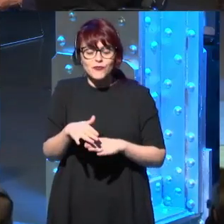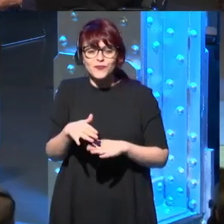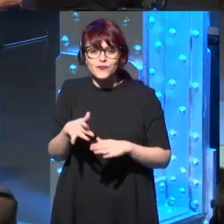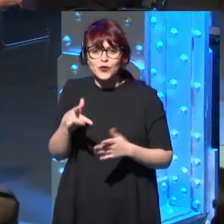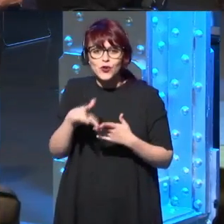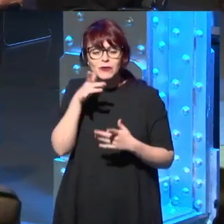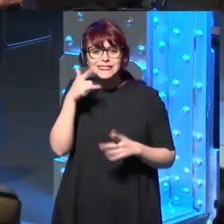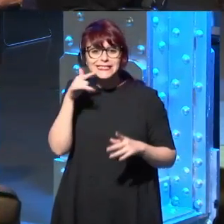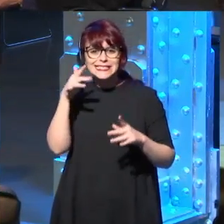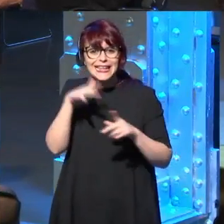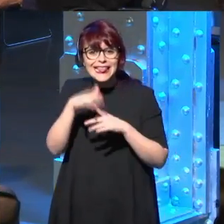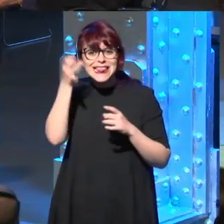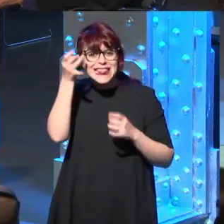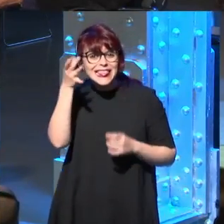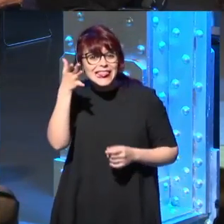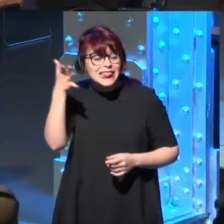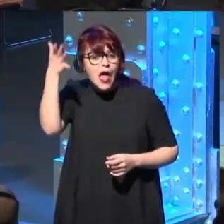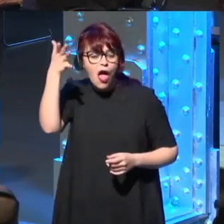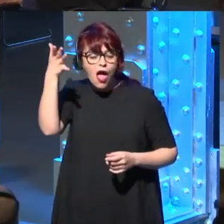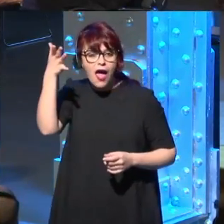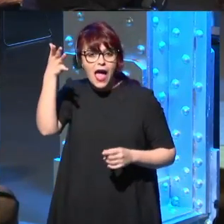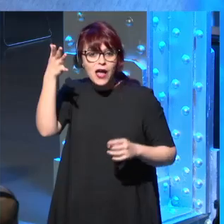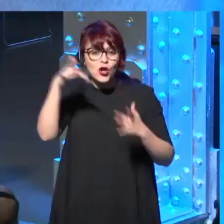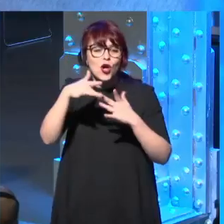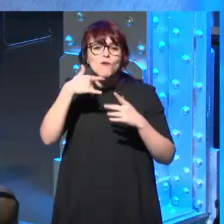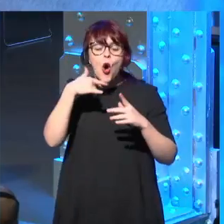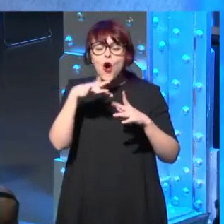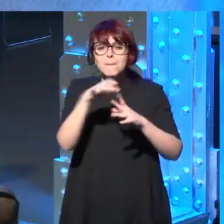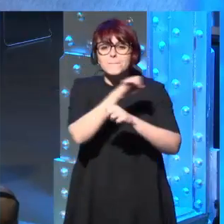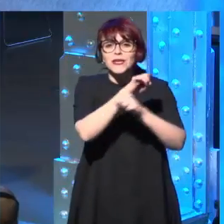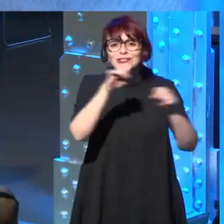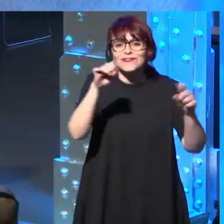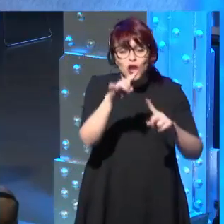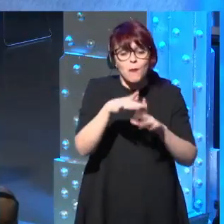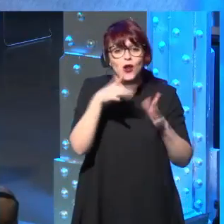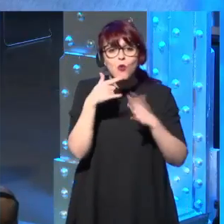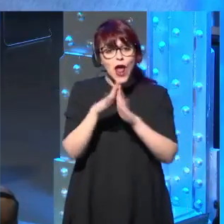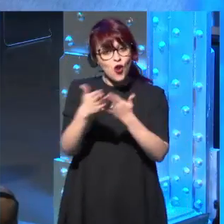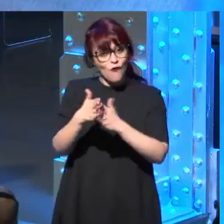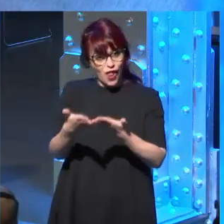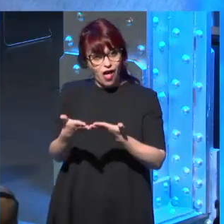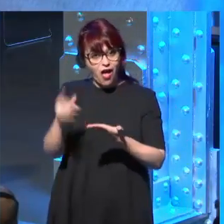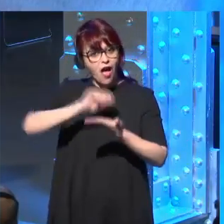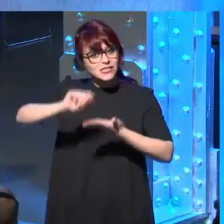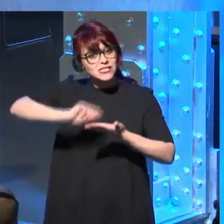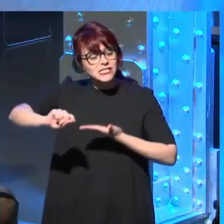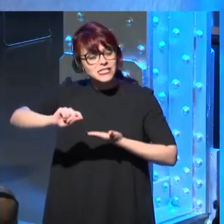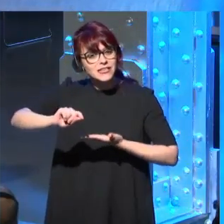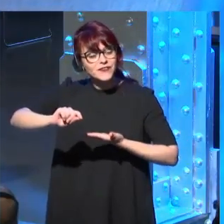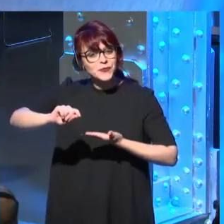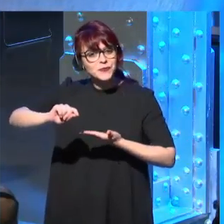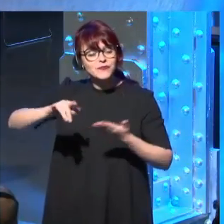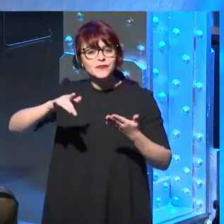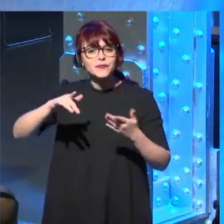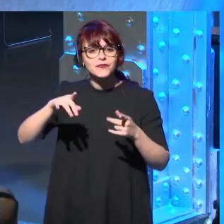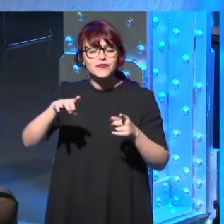on the other hand, beauty of writing novels is that you give, you honor other